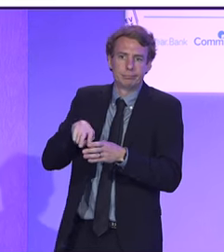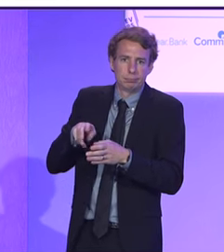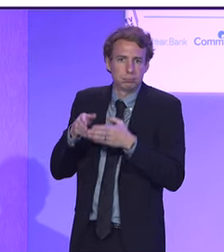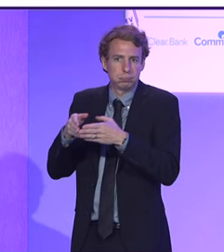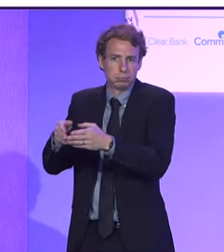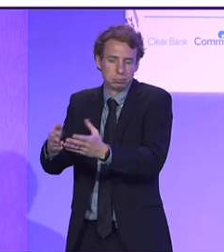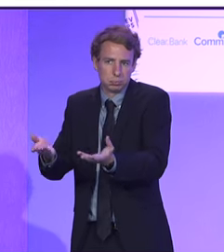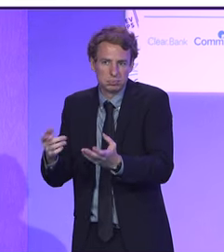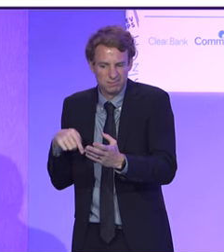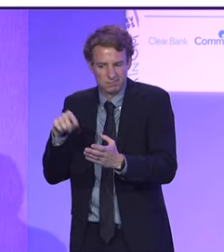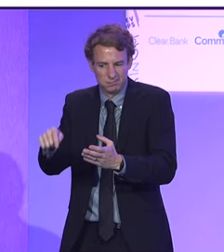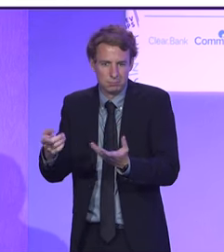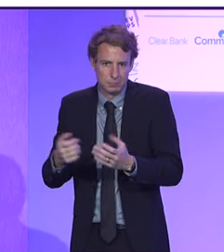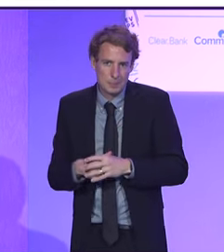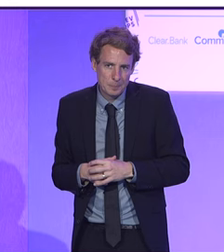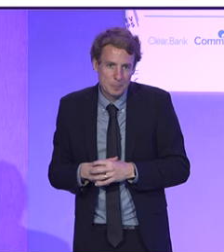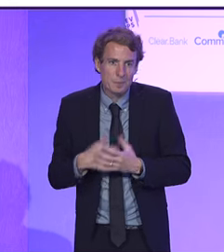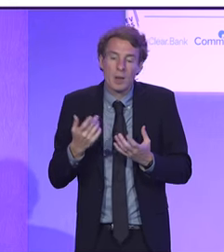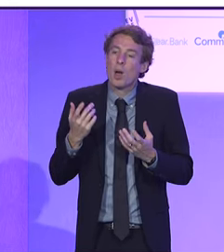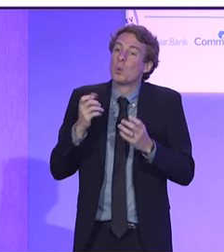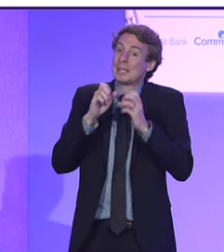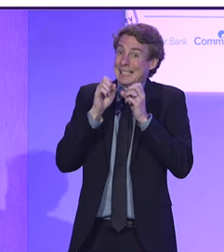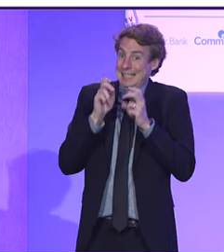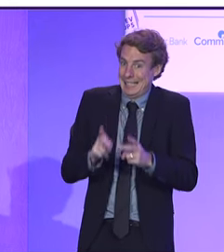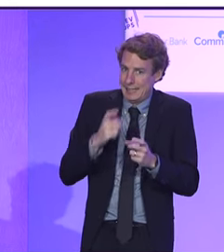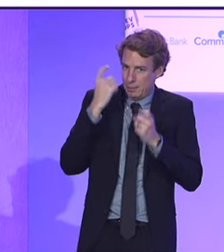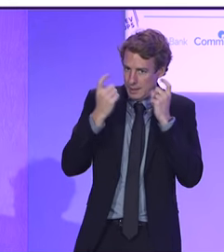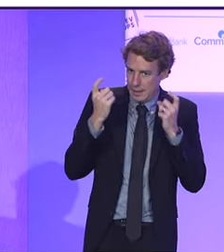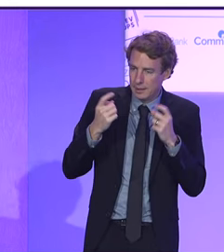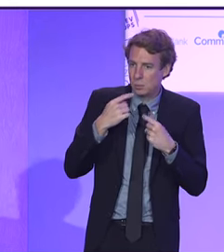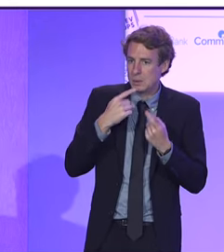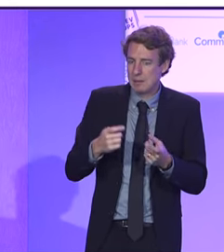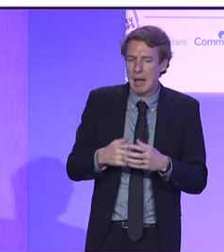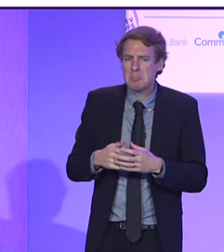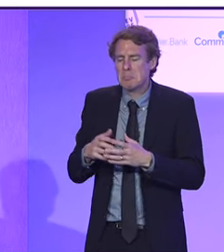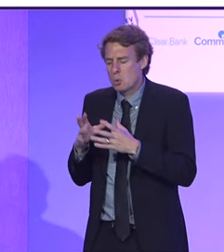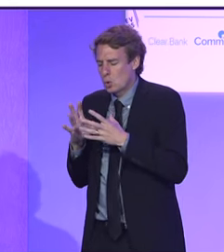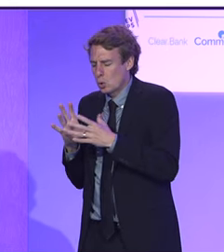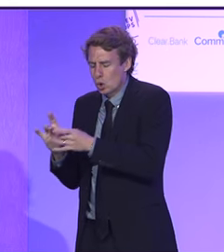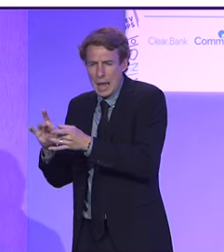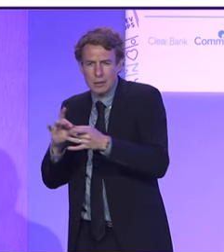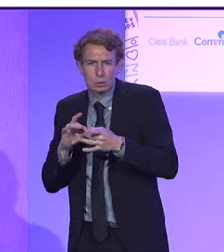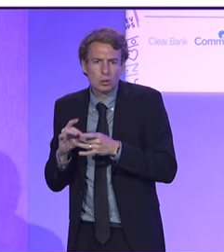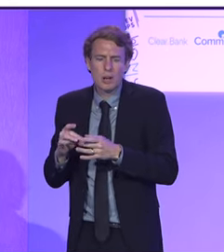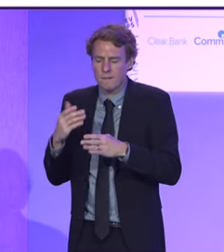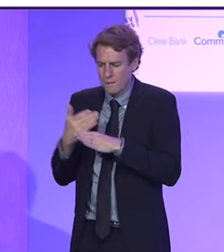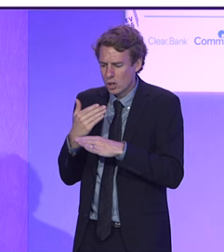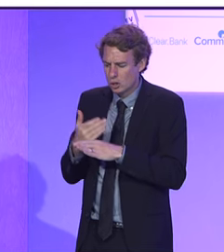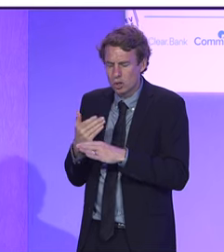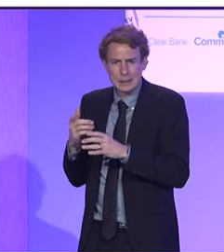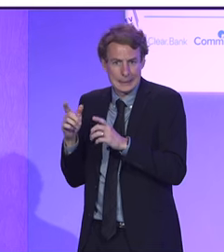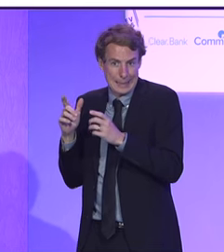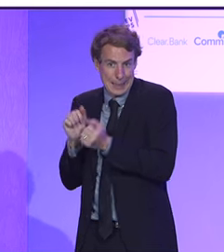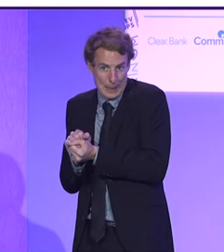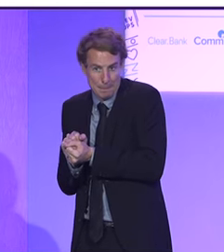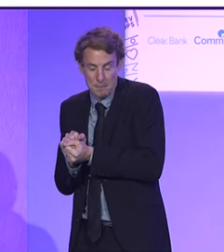that as long as the interconnections and the function remains the same, you can exchange every single element and it's still the same